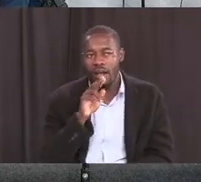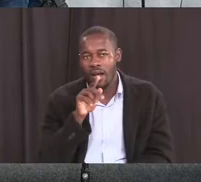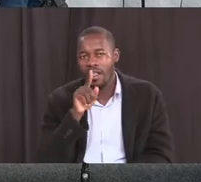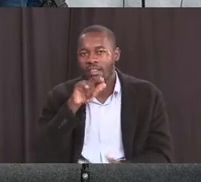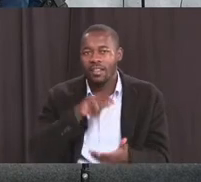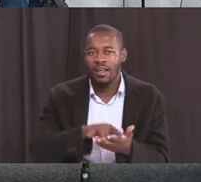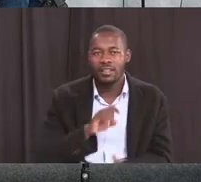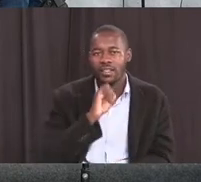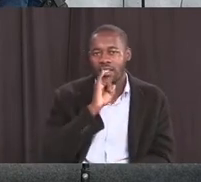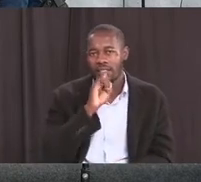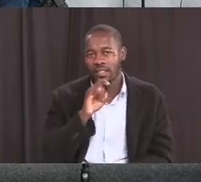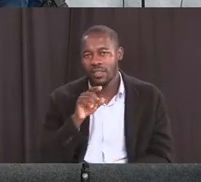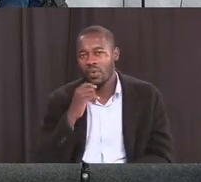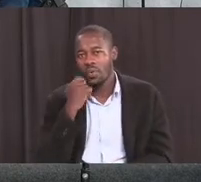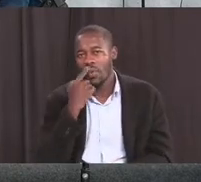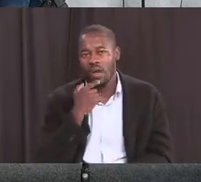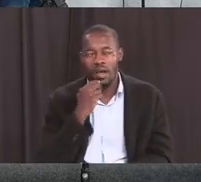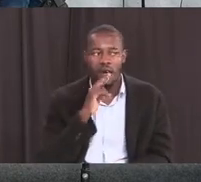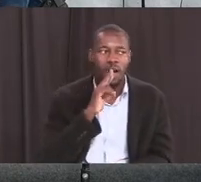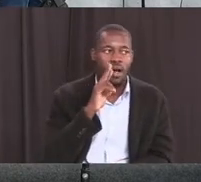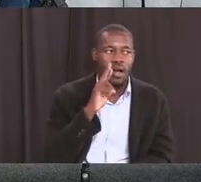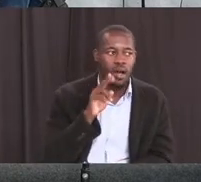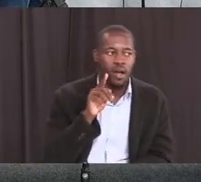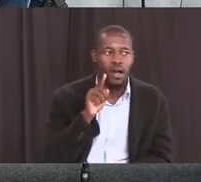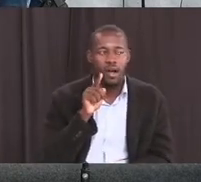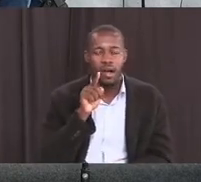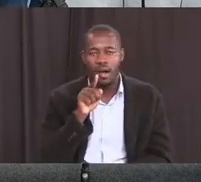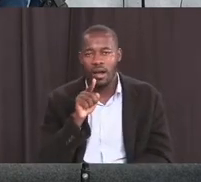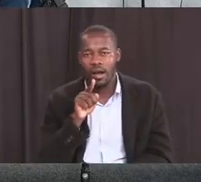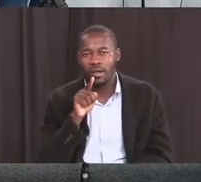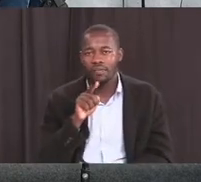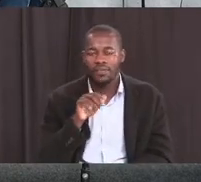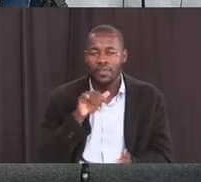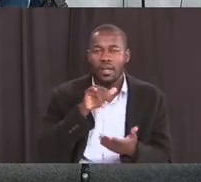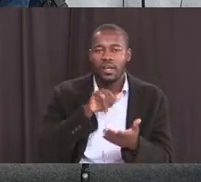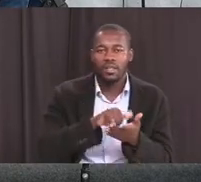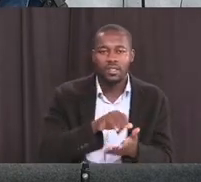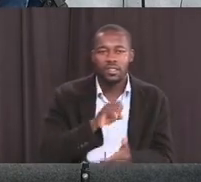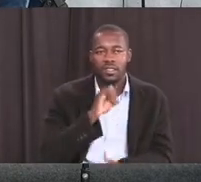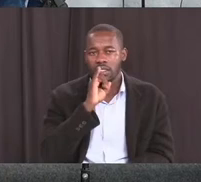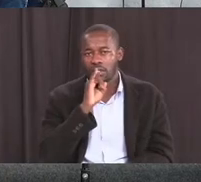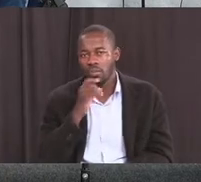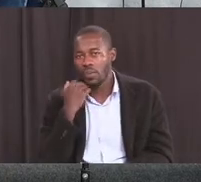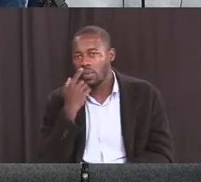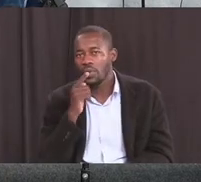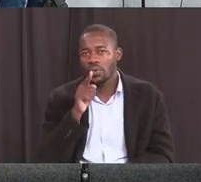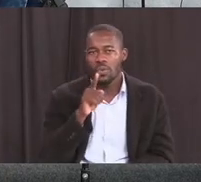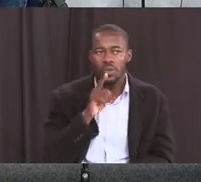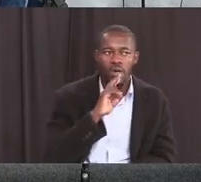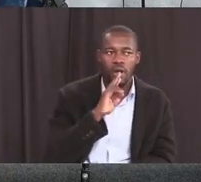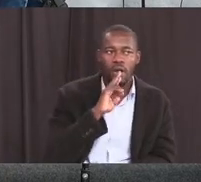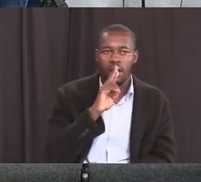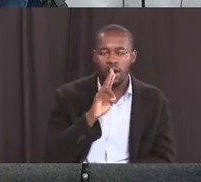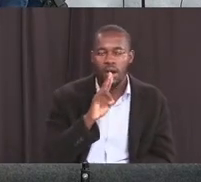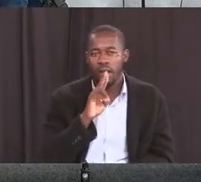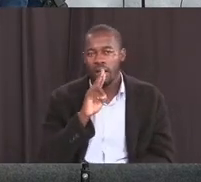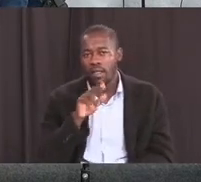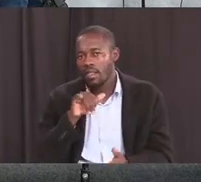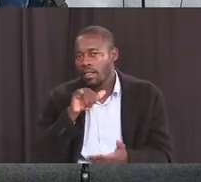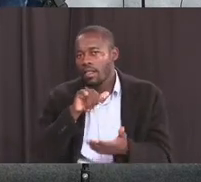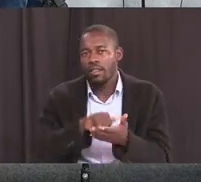Declare it. That is who you are. That is who you are. That is who